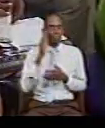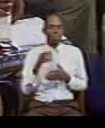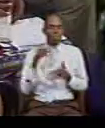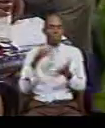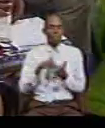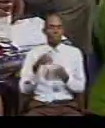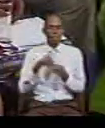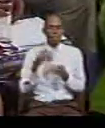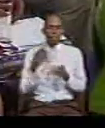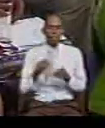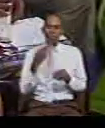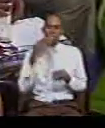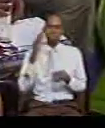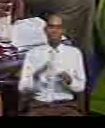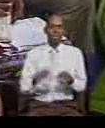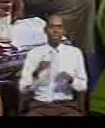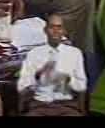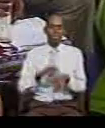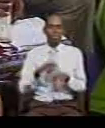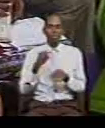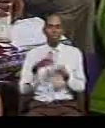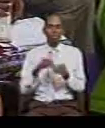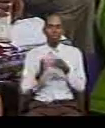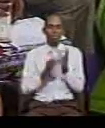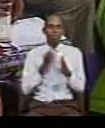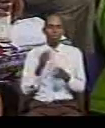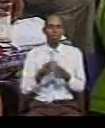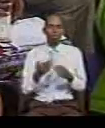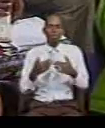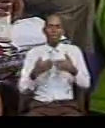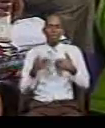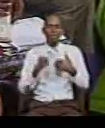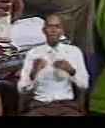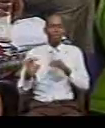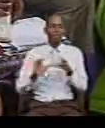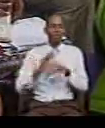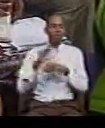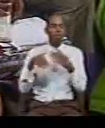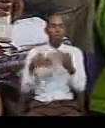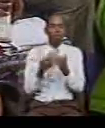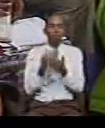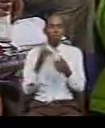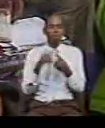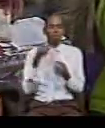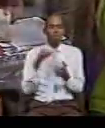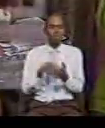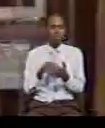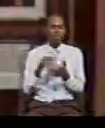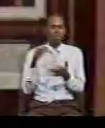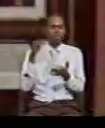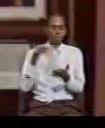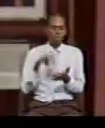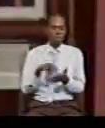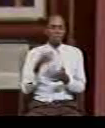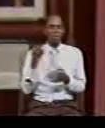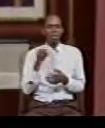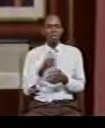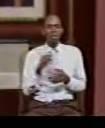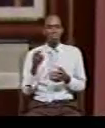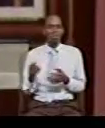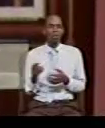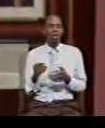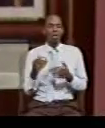day. And having done all to stand, stand therefore, having your loins